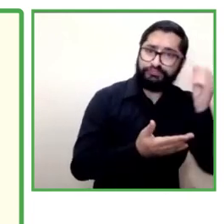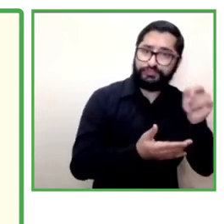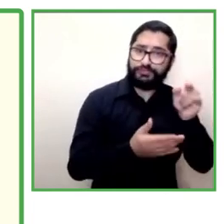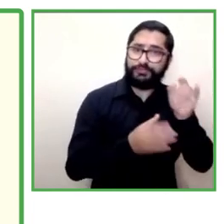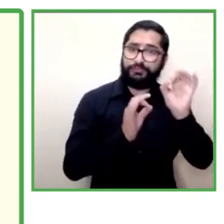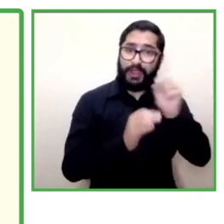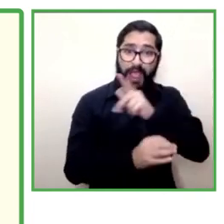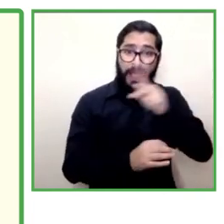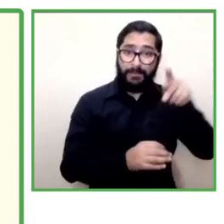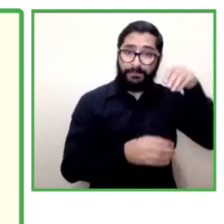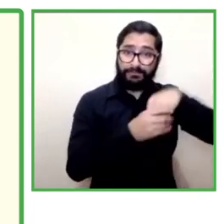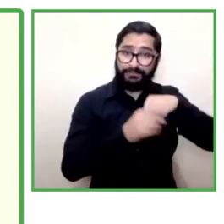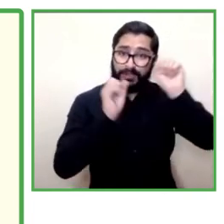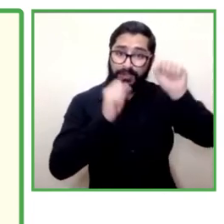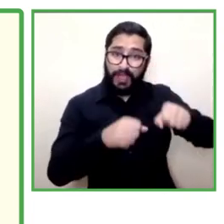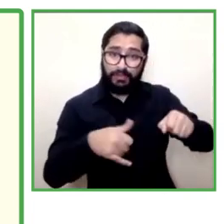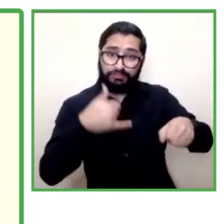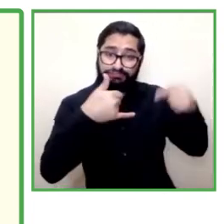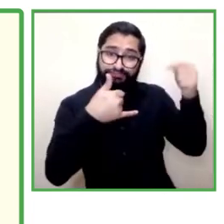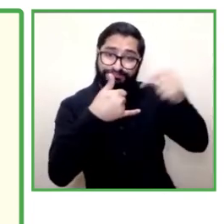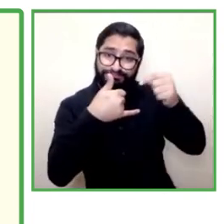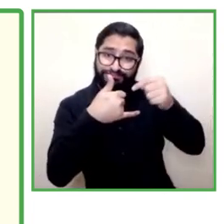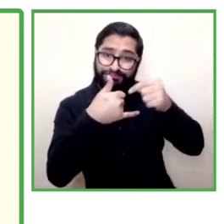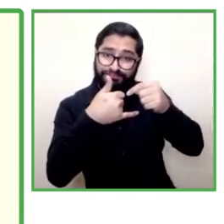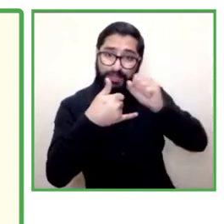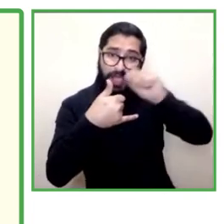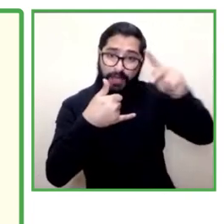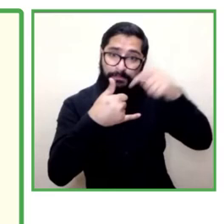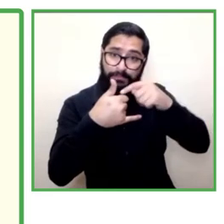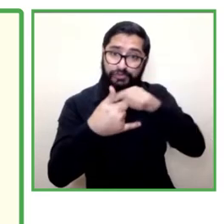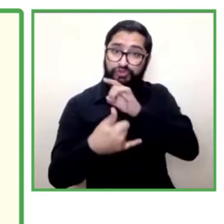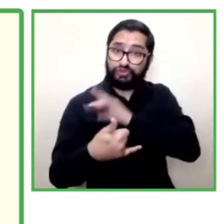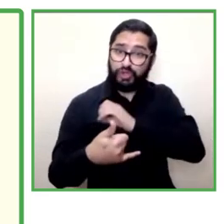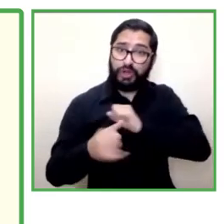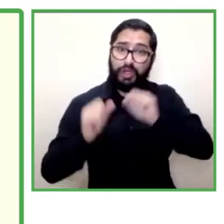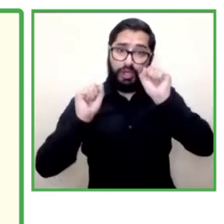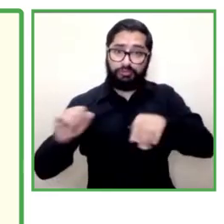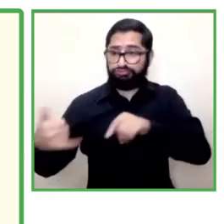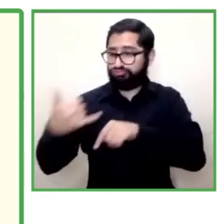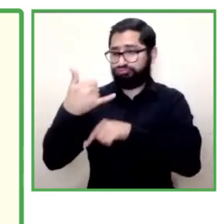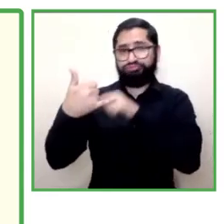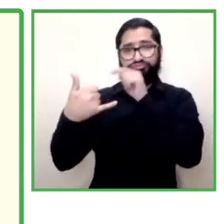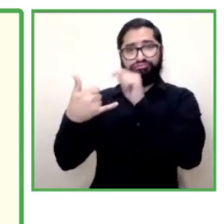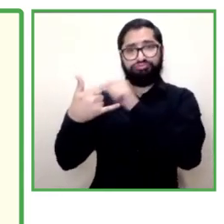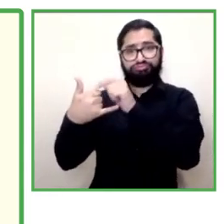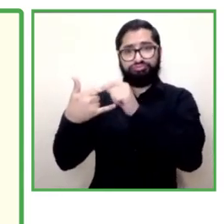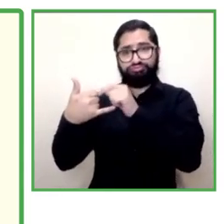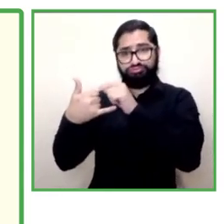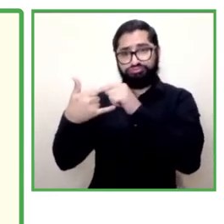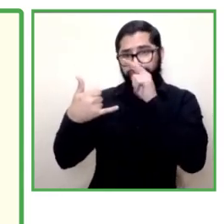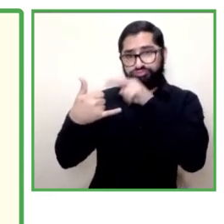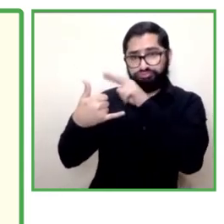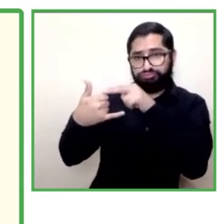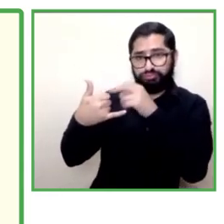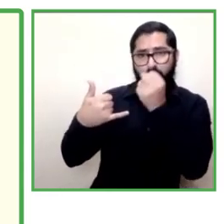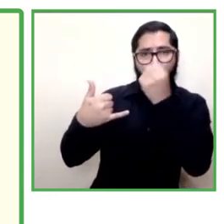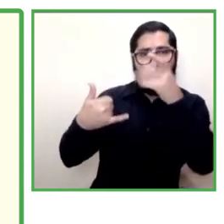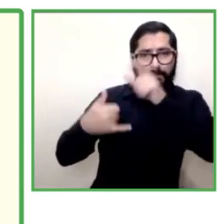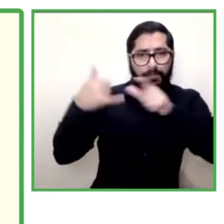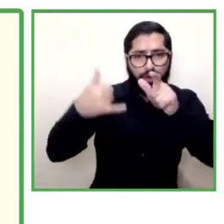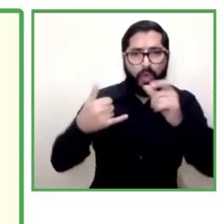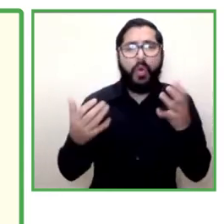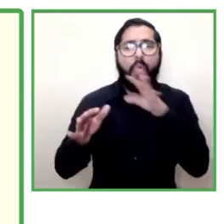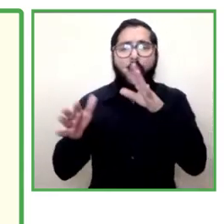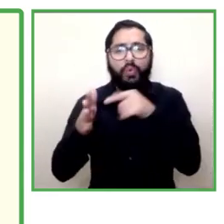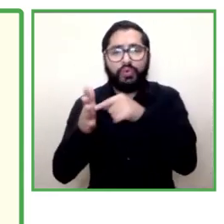distance from the venue where I will be teaching, how many people are using the app? And we can then send out an